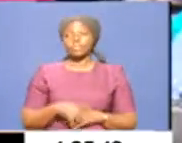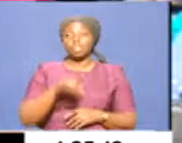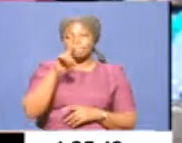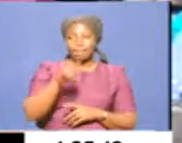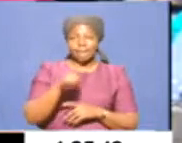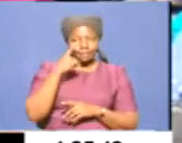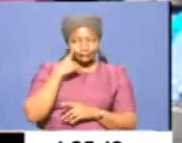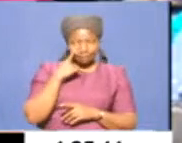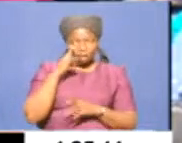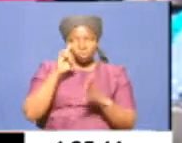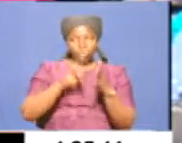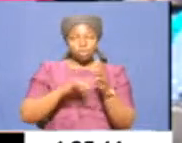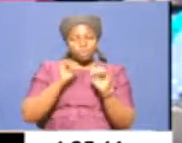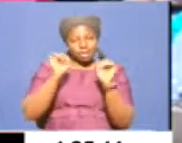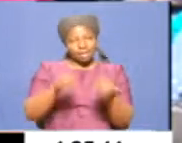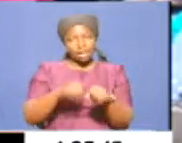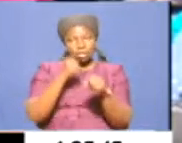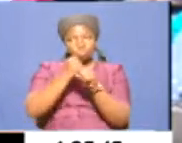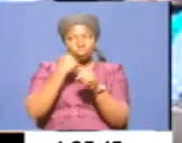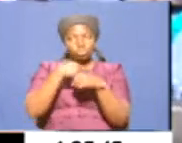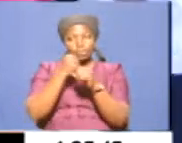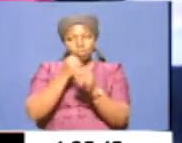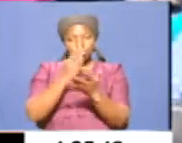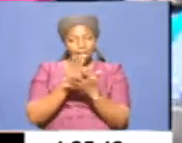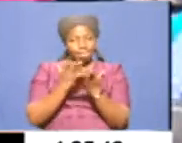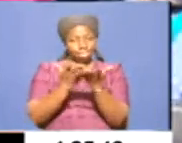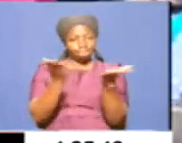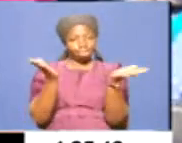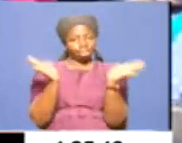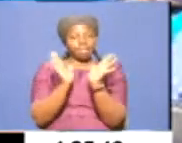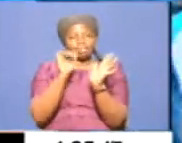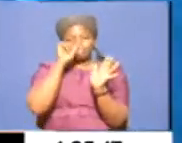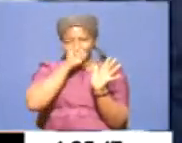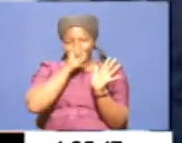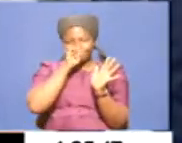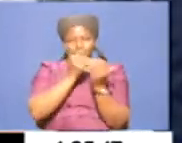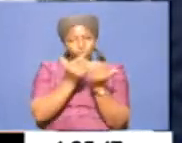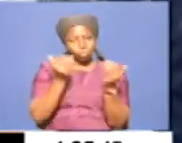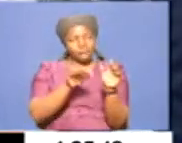tutalifanya ili kuhakikisha ya kwamba hawa watoto tumewaondoa katika mitaani mwetu